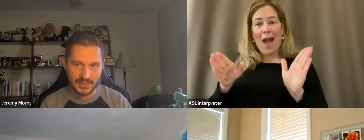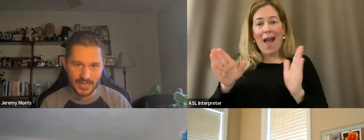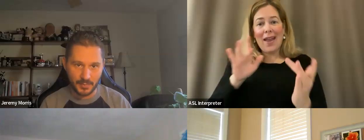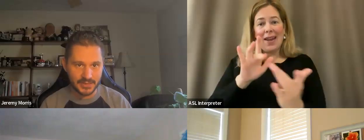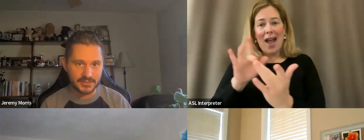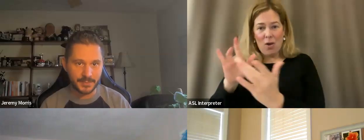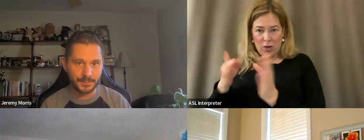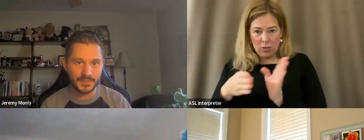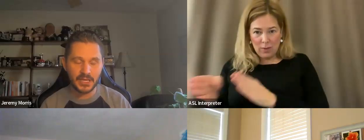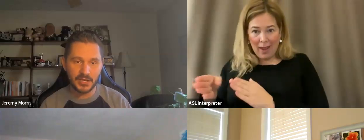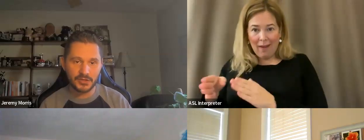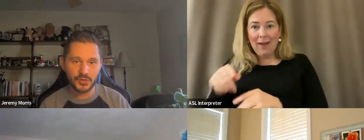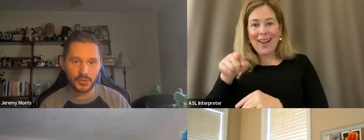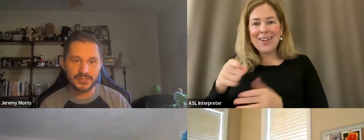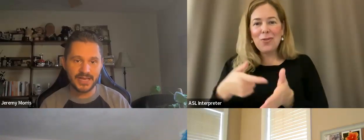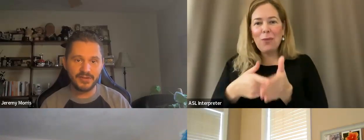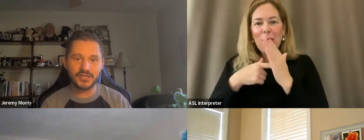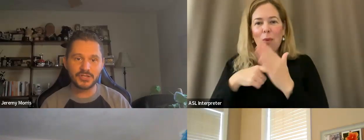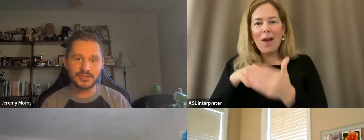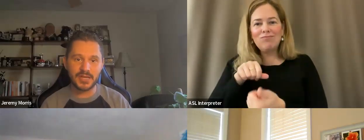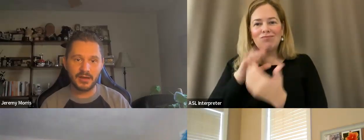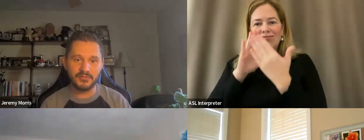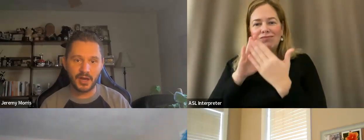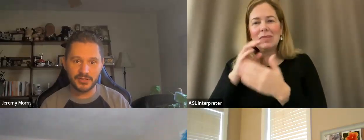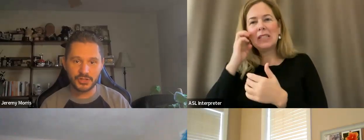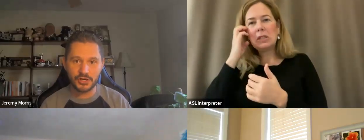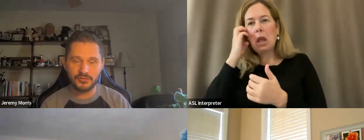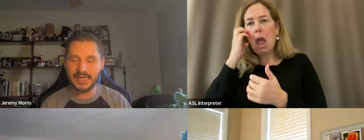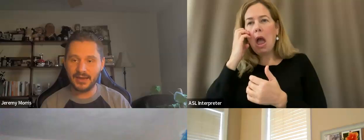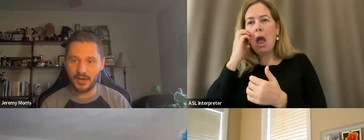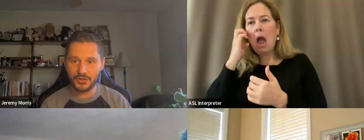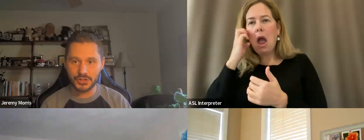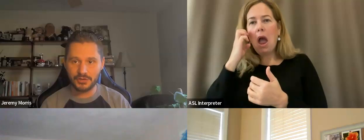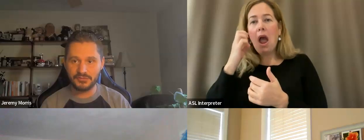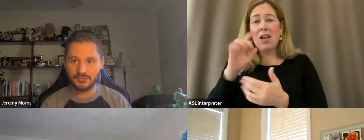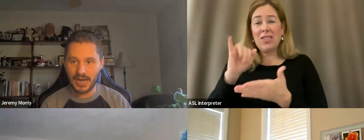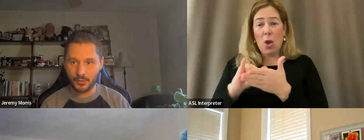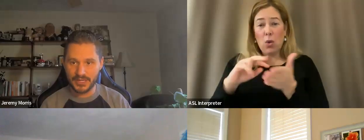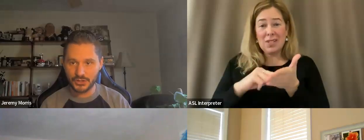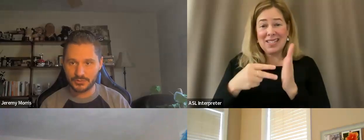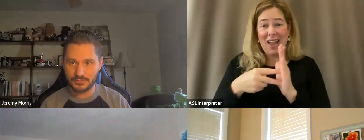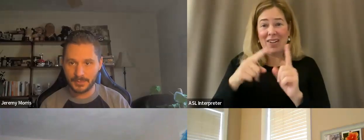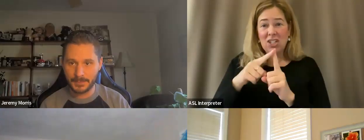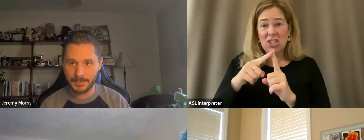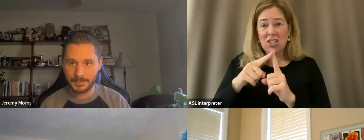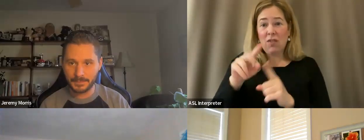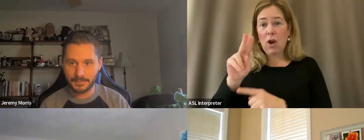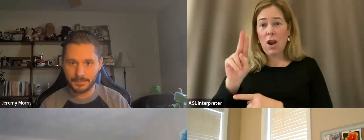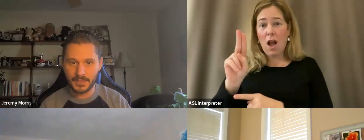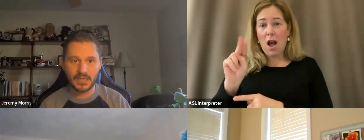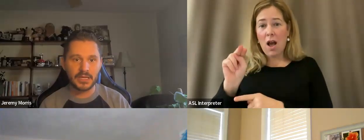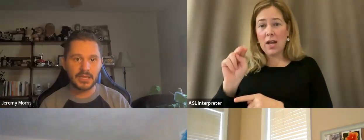of the following topics. So your definitions of unserved and underserved for outreach,